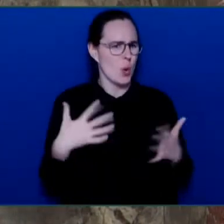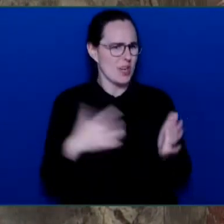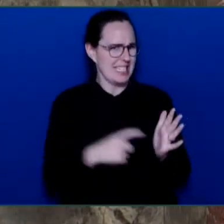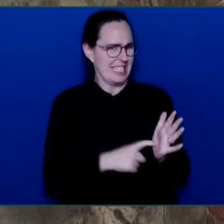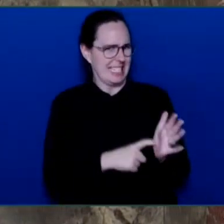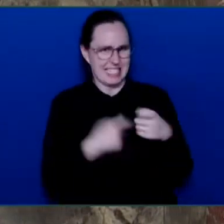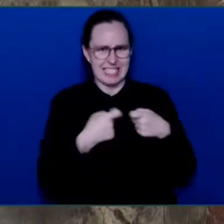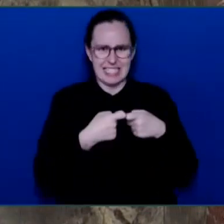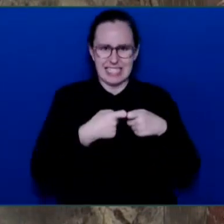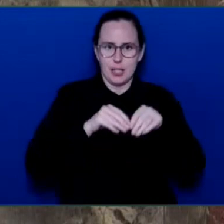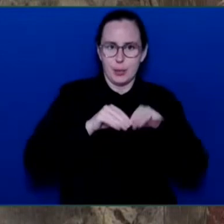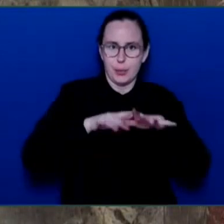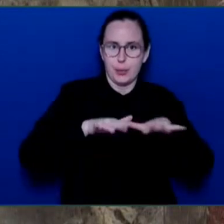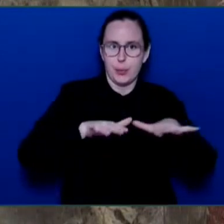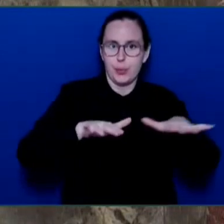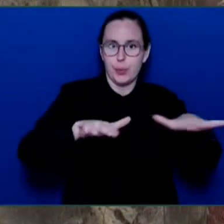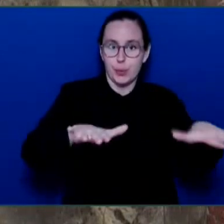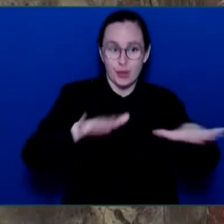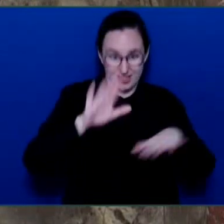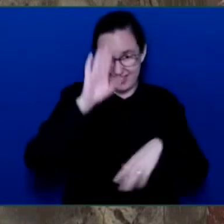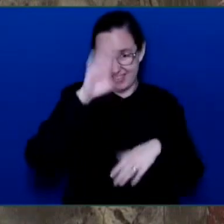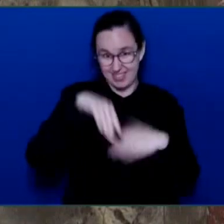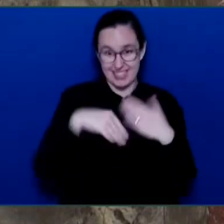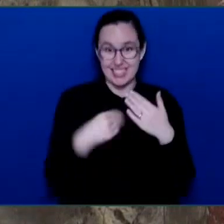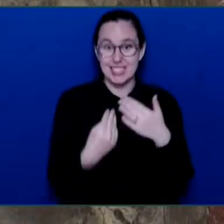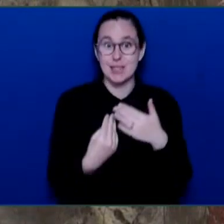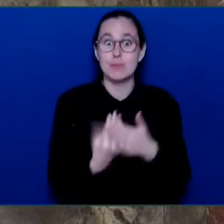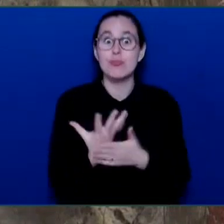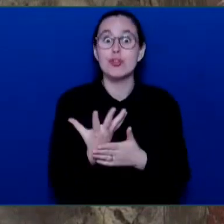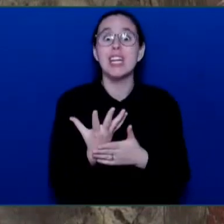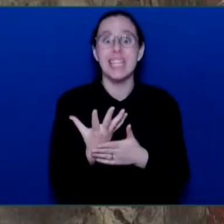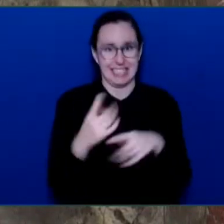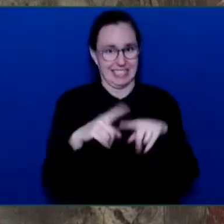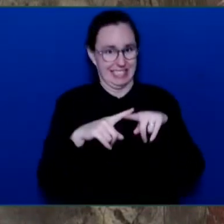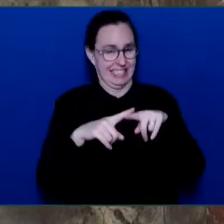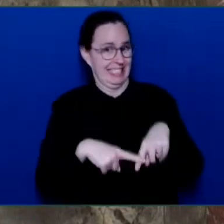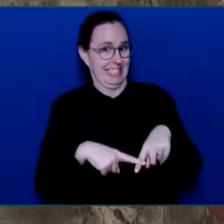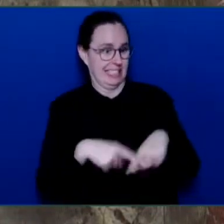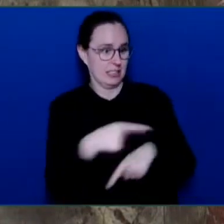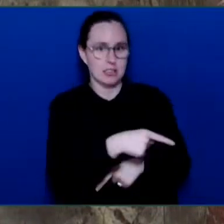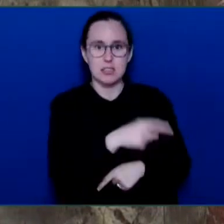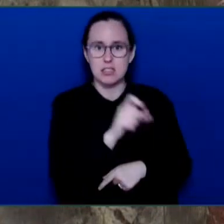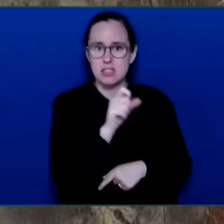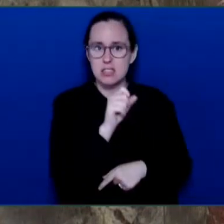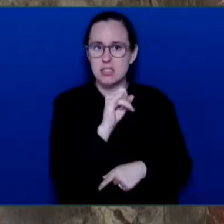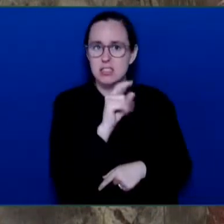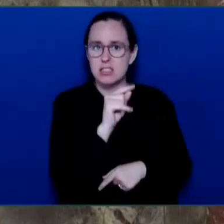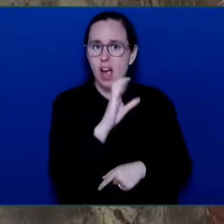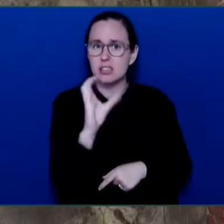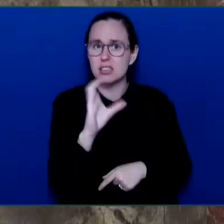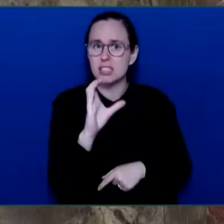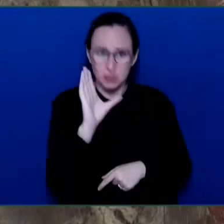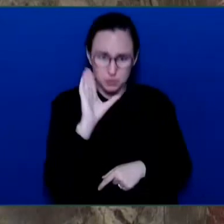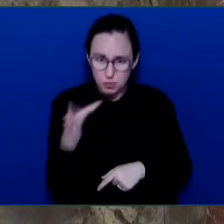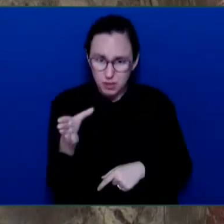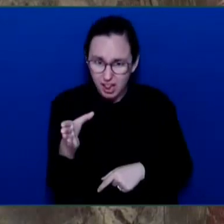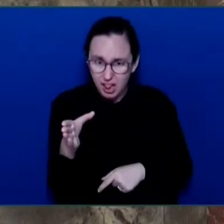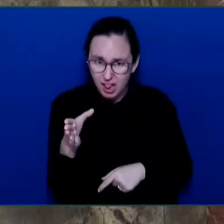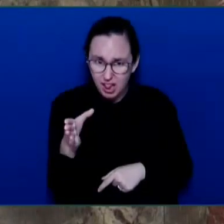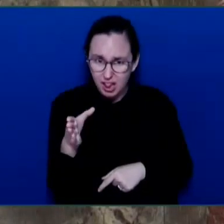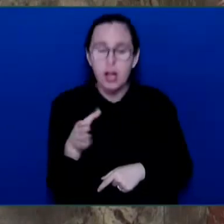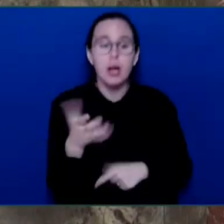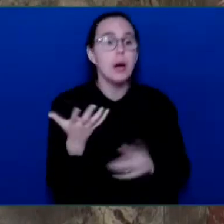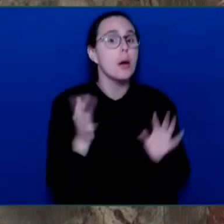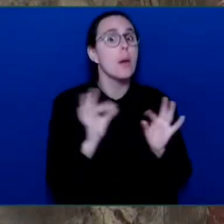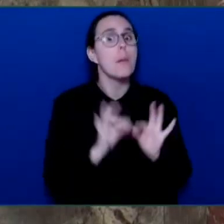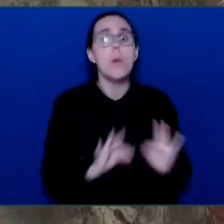coming online. Mr. Speaker, this is important because people are making the decision to switch the way they transport themselves, the way they heat